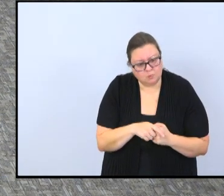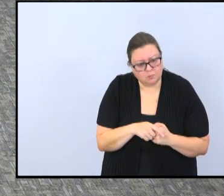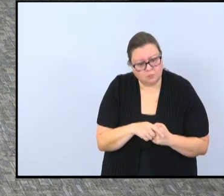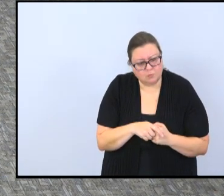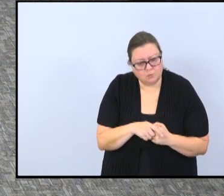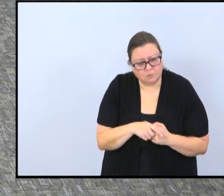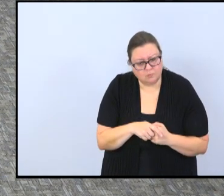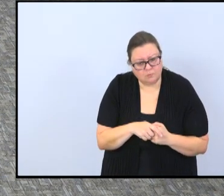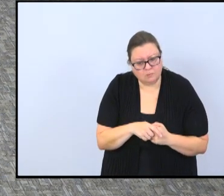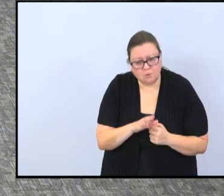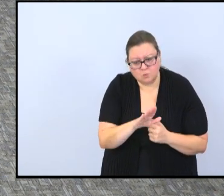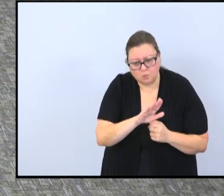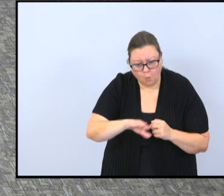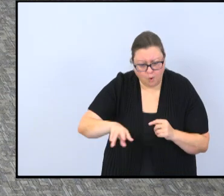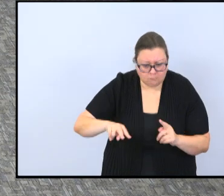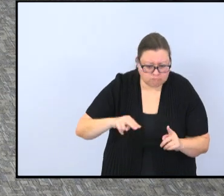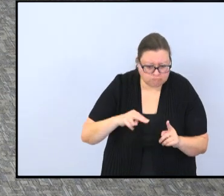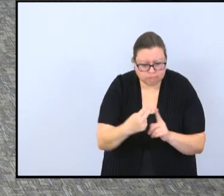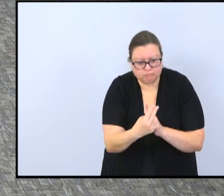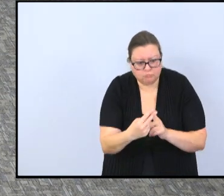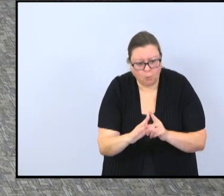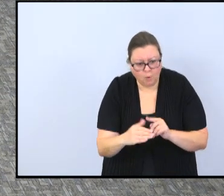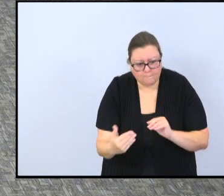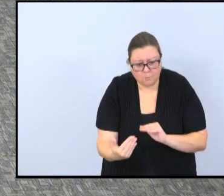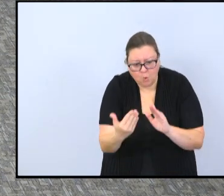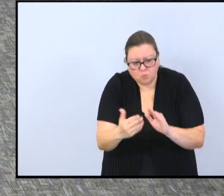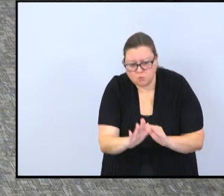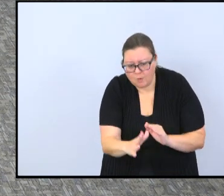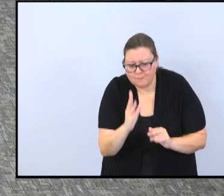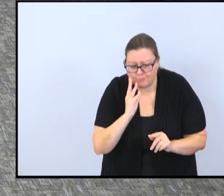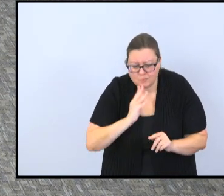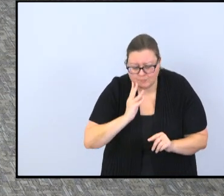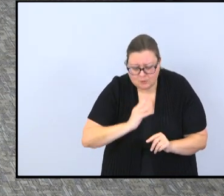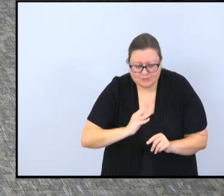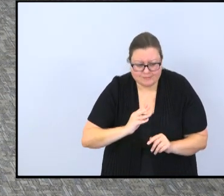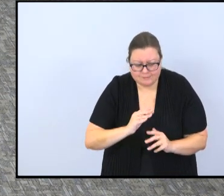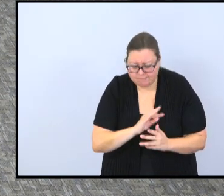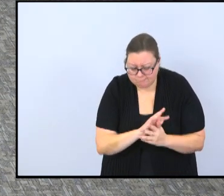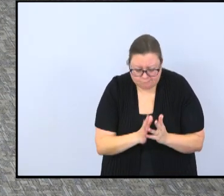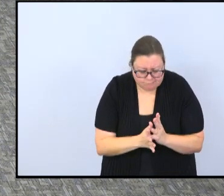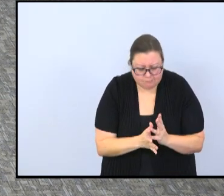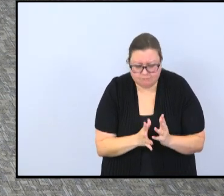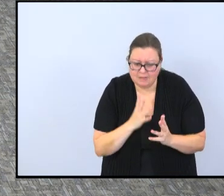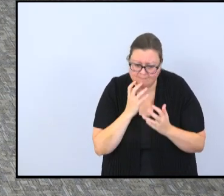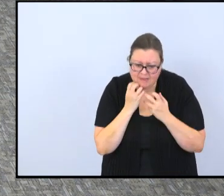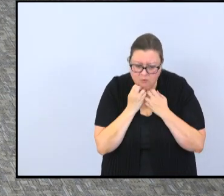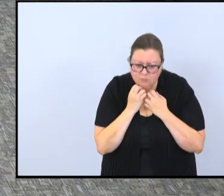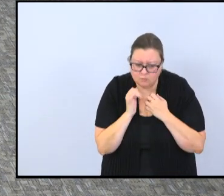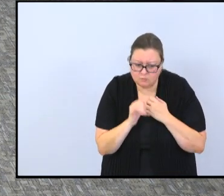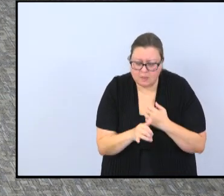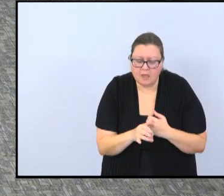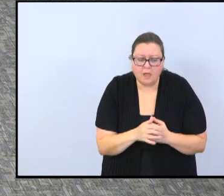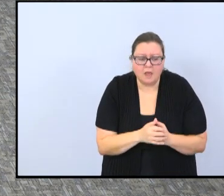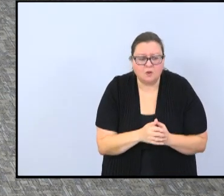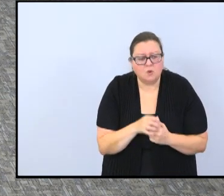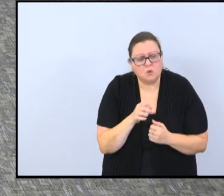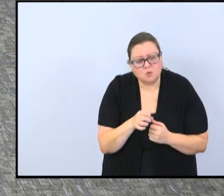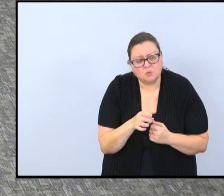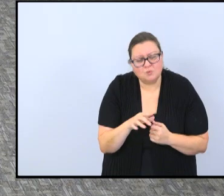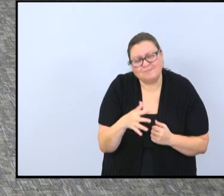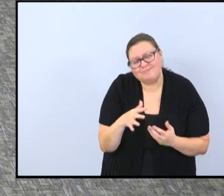how you approach things. I really value your perspective. And, you're kind of,